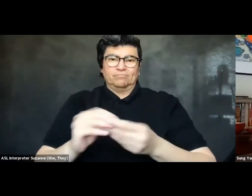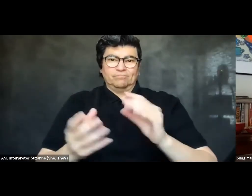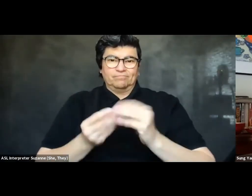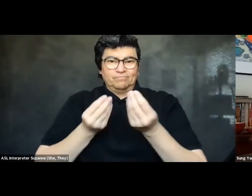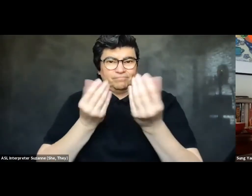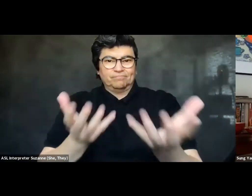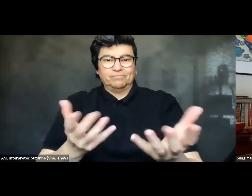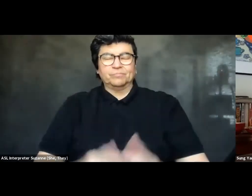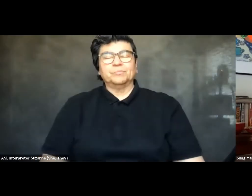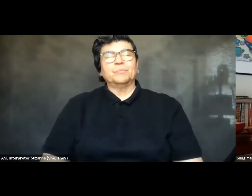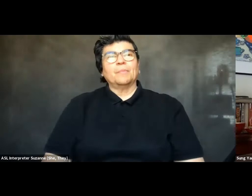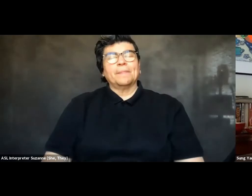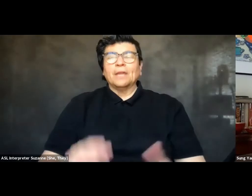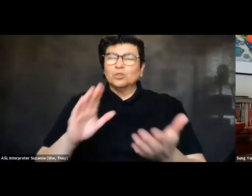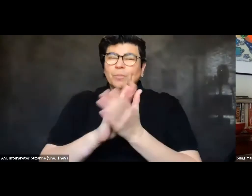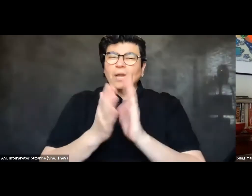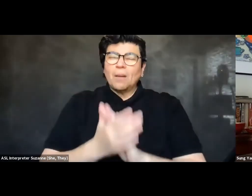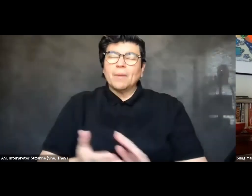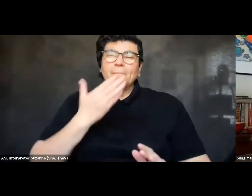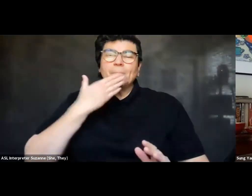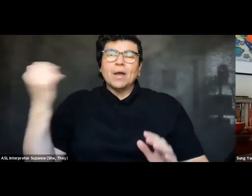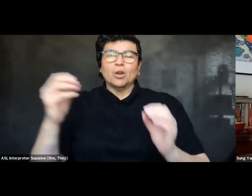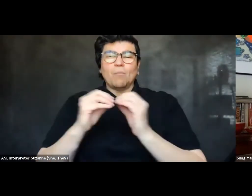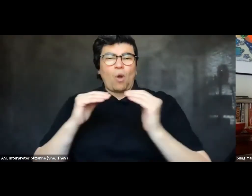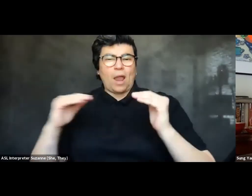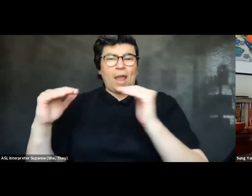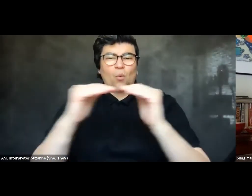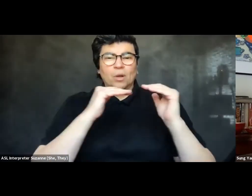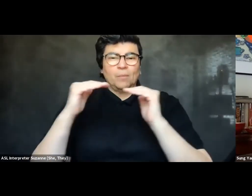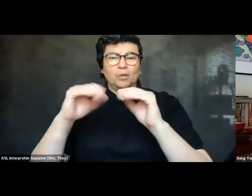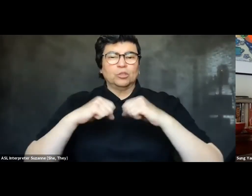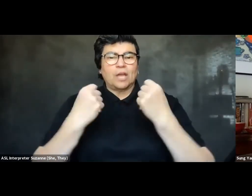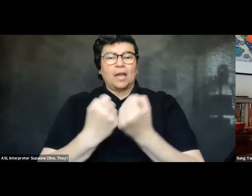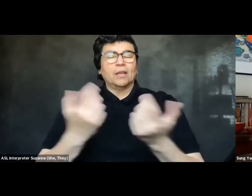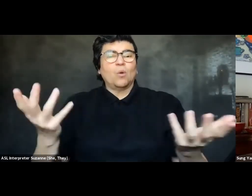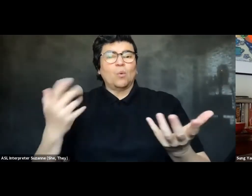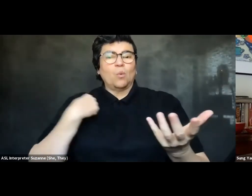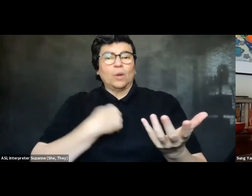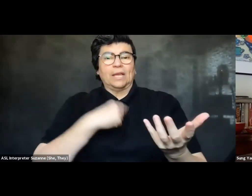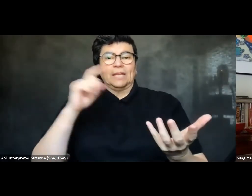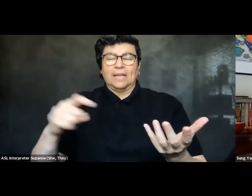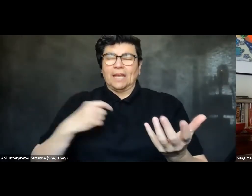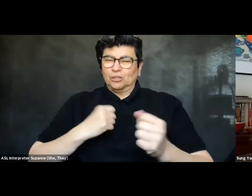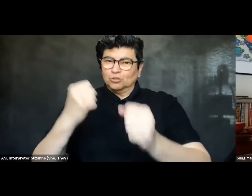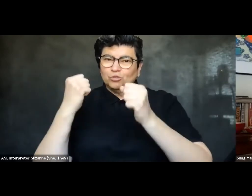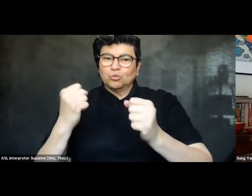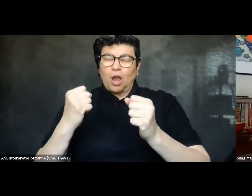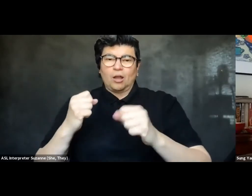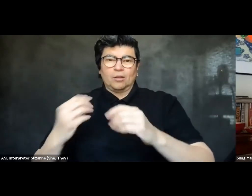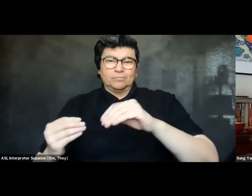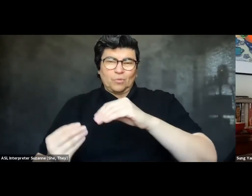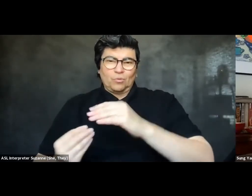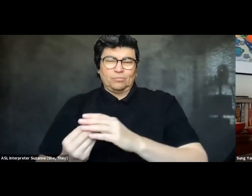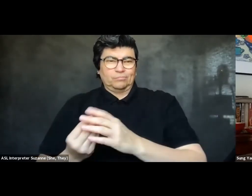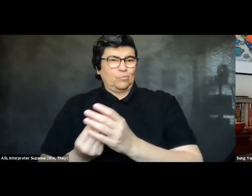But to become a better and more equitable society, we need a strong and thriving cultural sector.